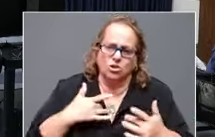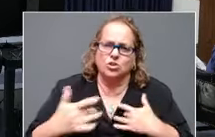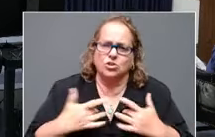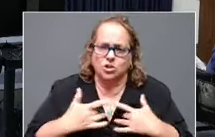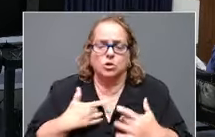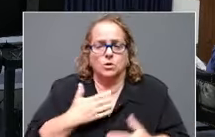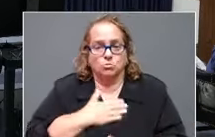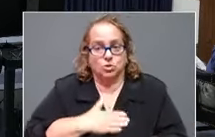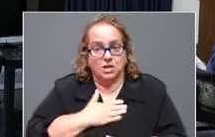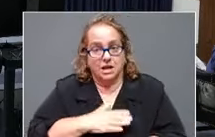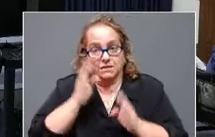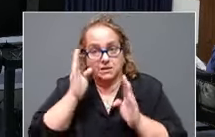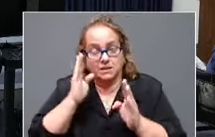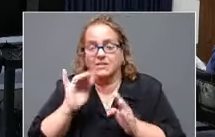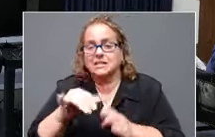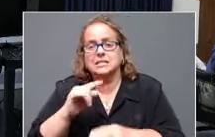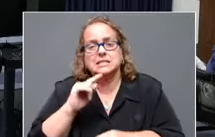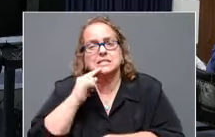Great.